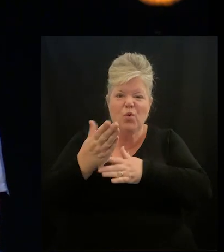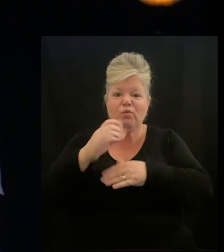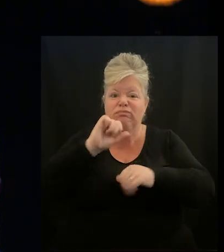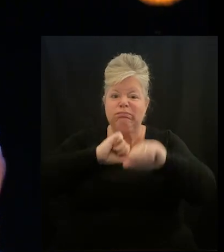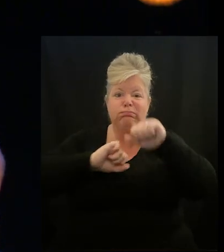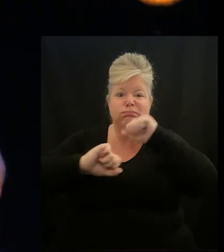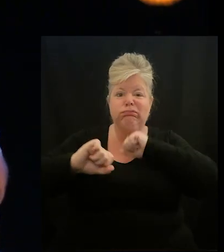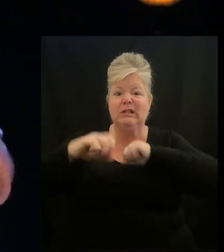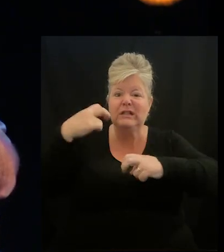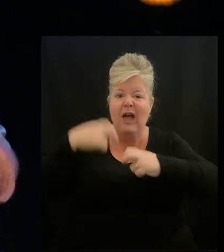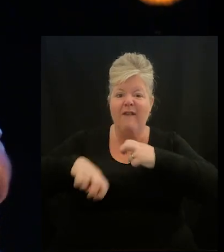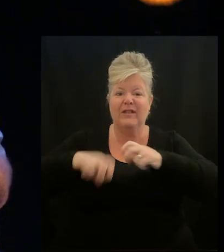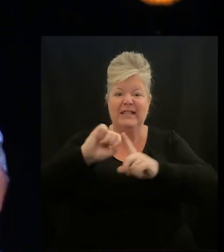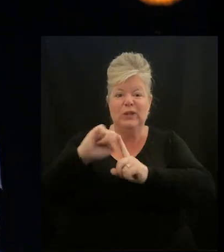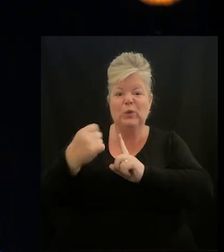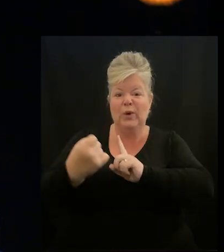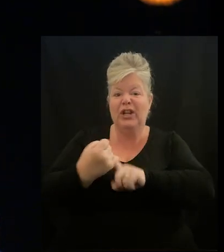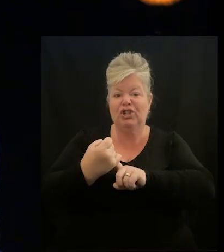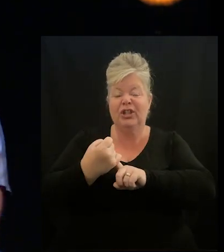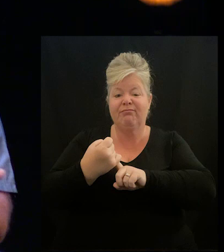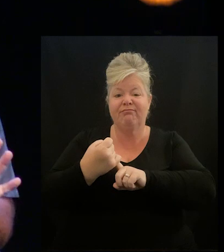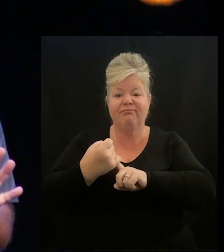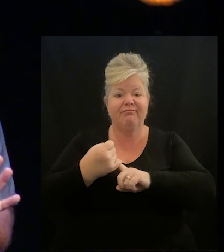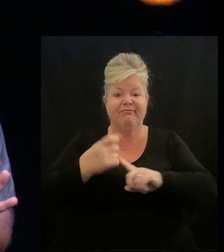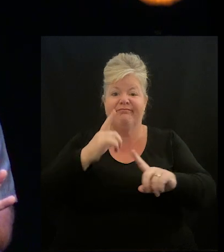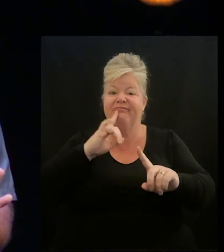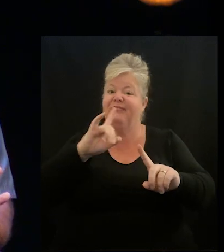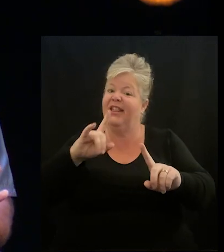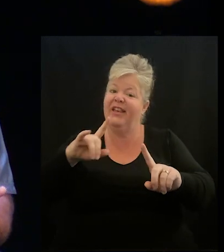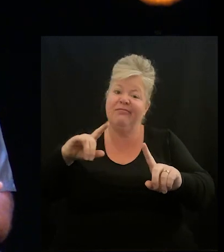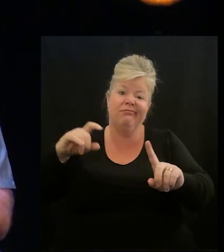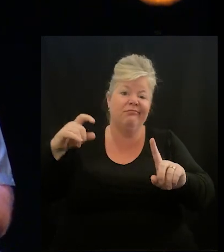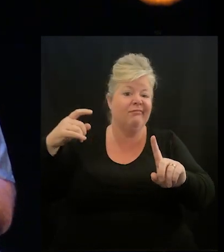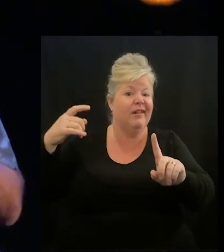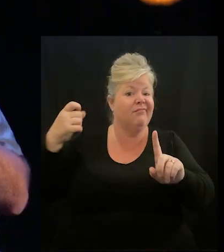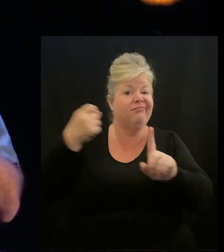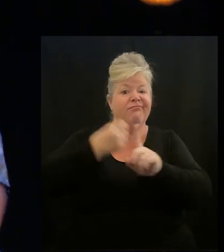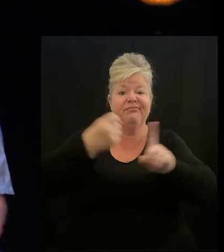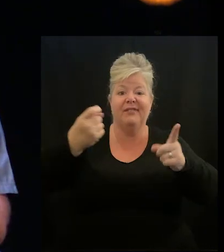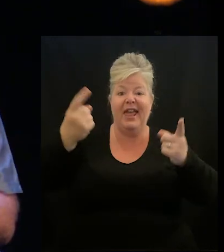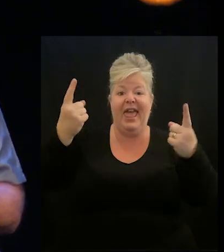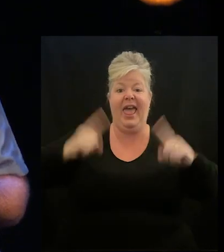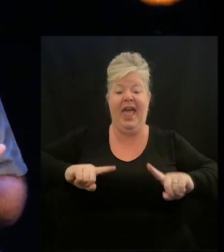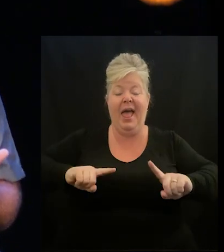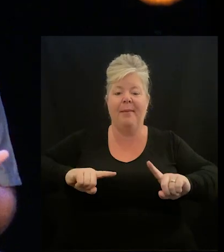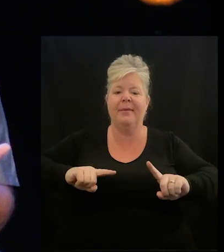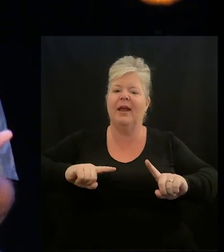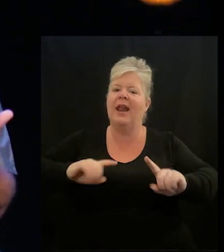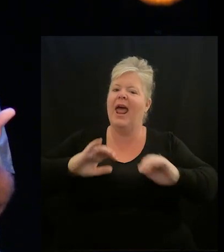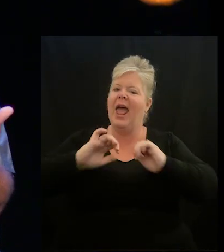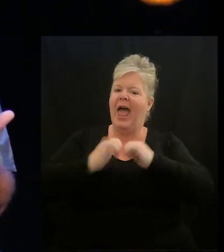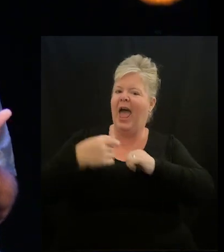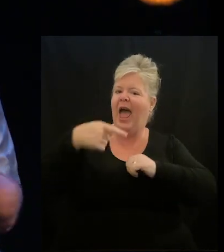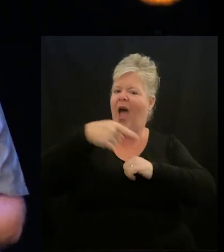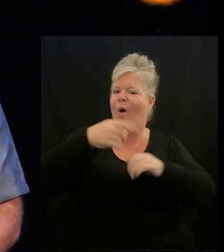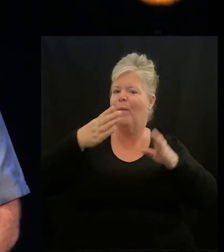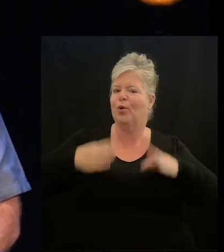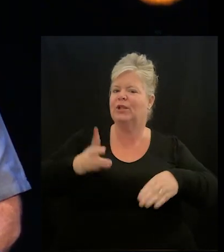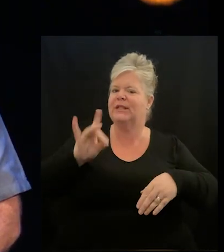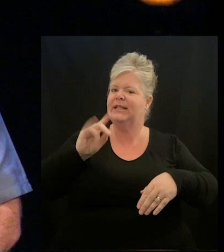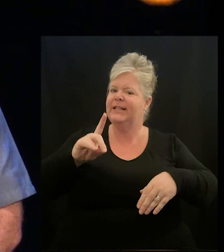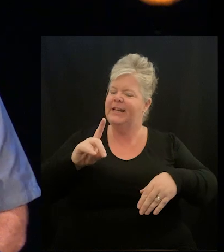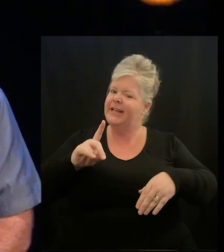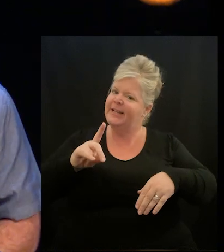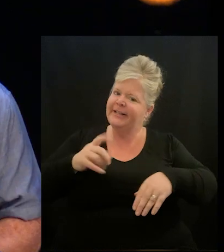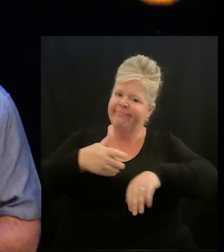pressure-packed situation, something, as we're going to see, something that came out of nowhere, and we're going to see how they were able to bear up under the